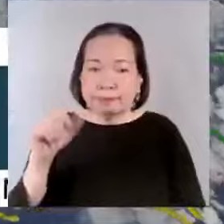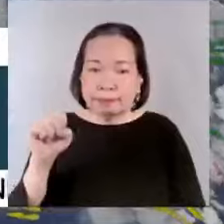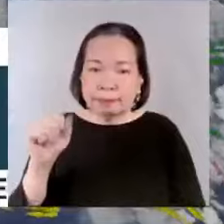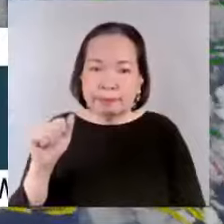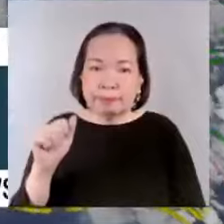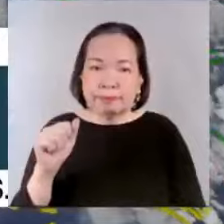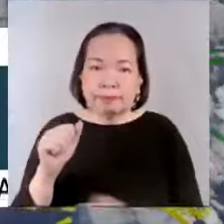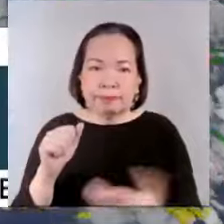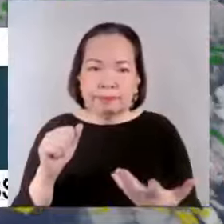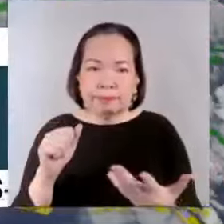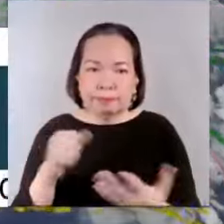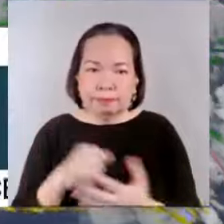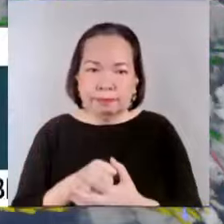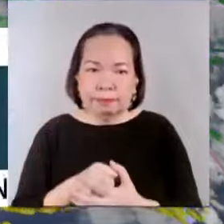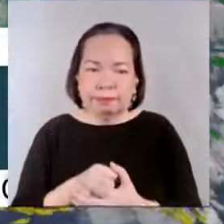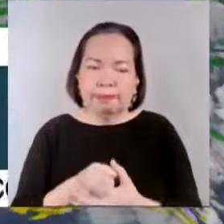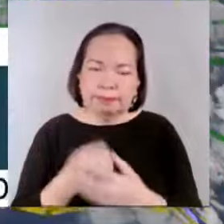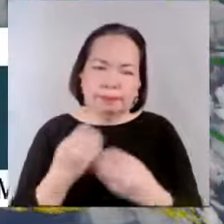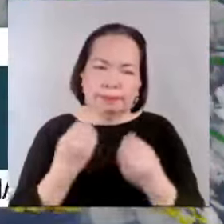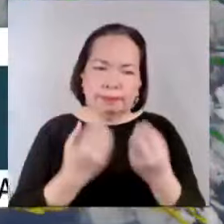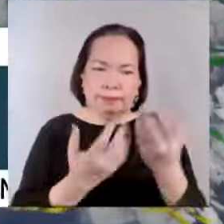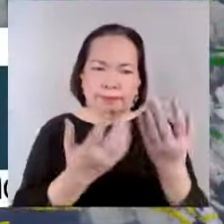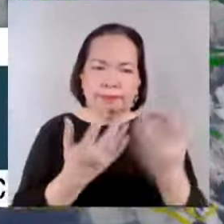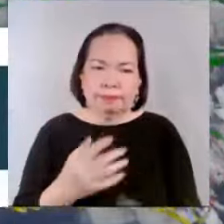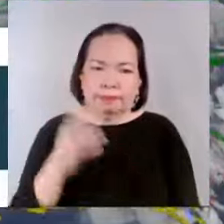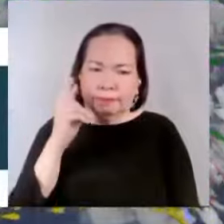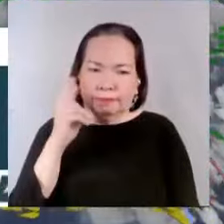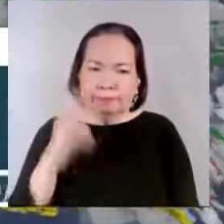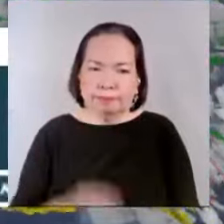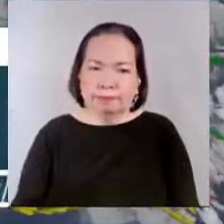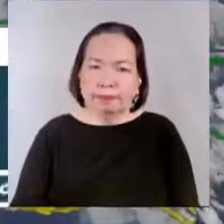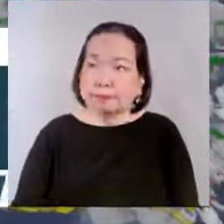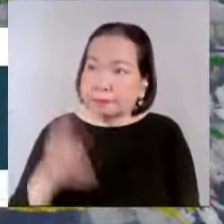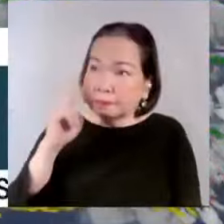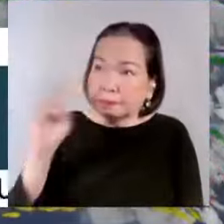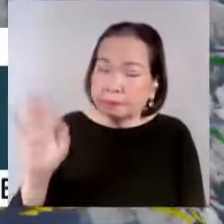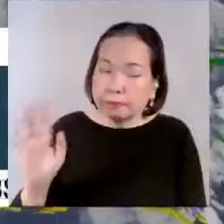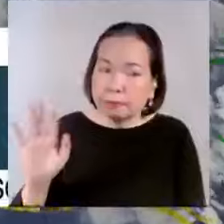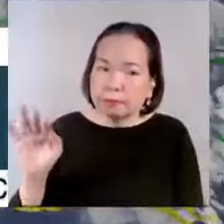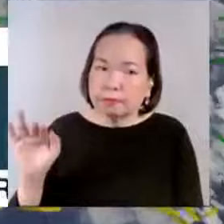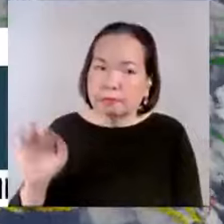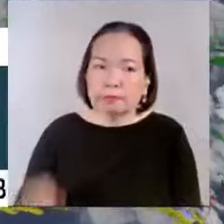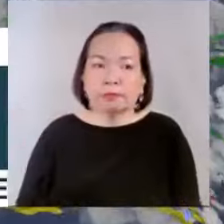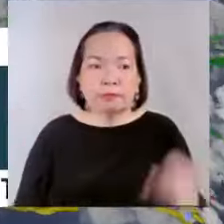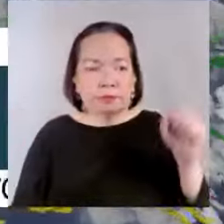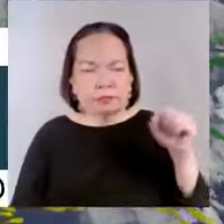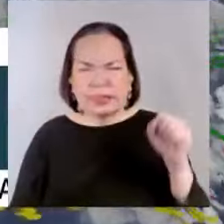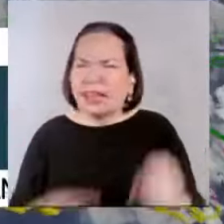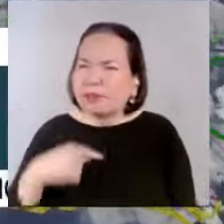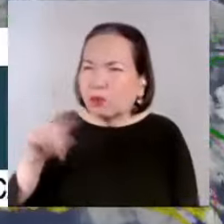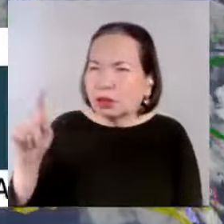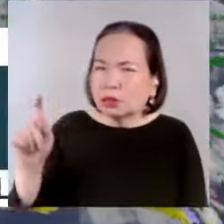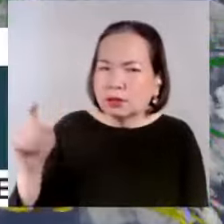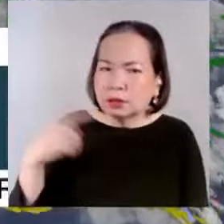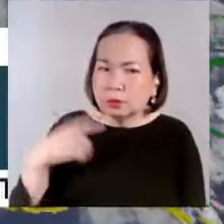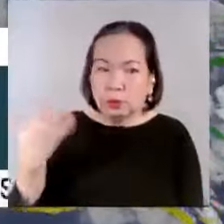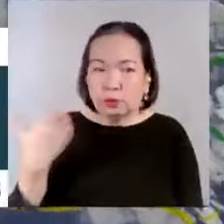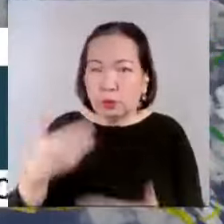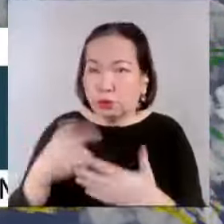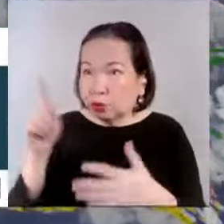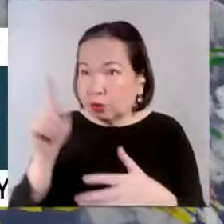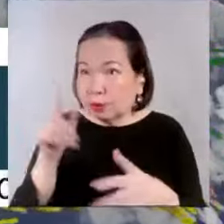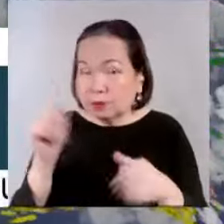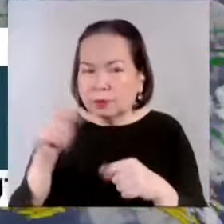C. Torres reporting. Veronica? Yes, I'm here. Yes, a couple of questions for you before we let you go. So this